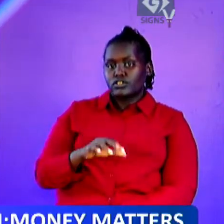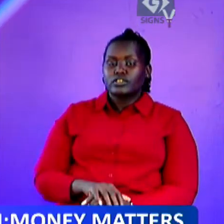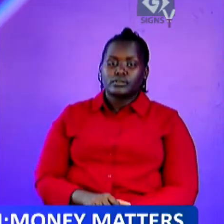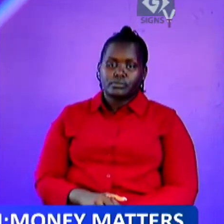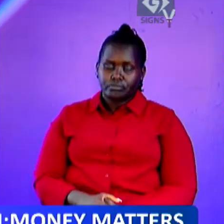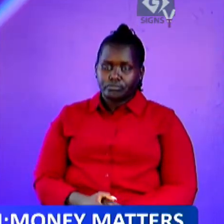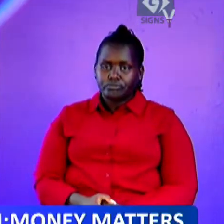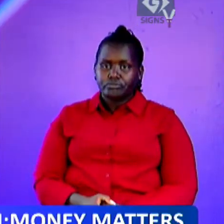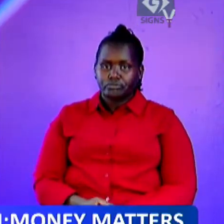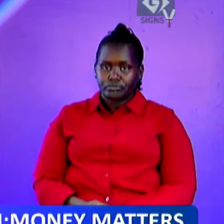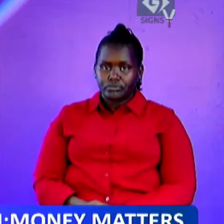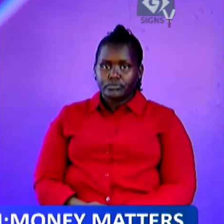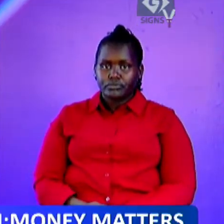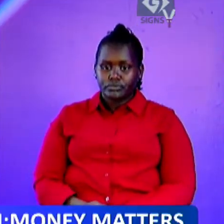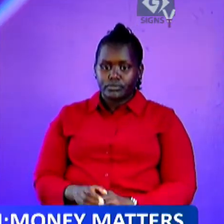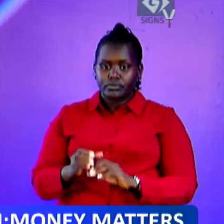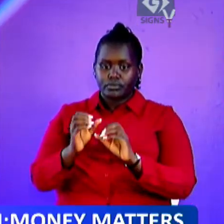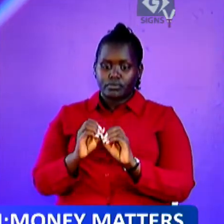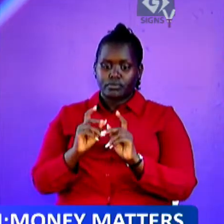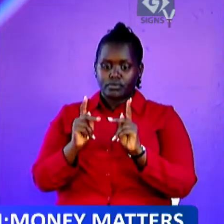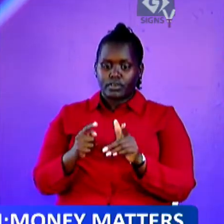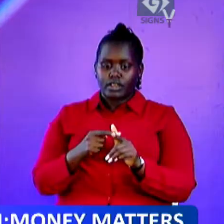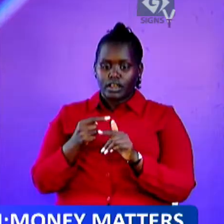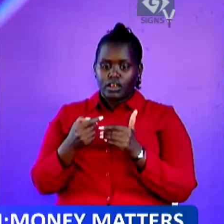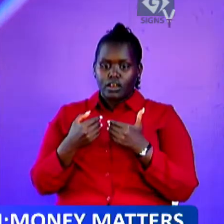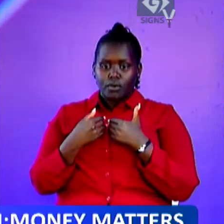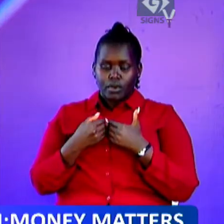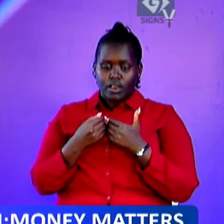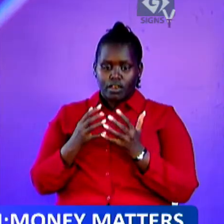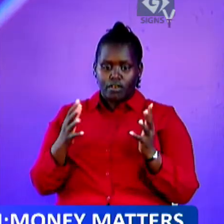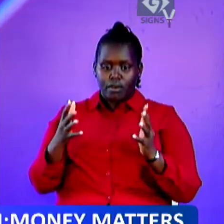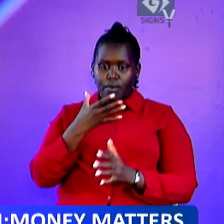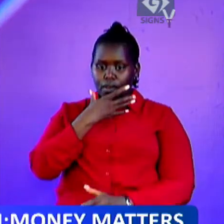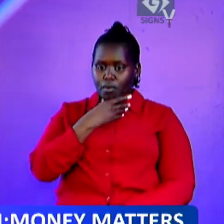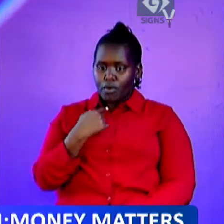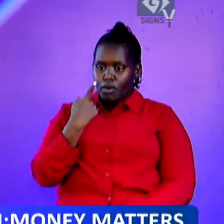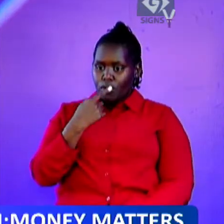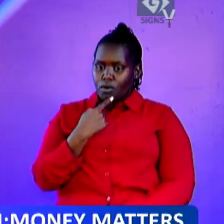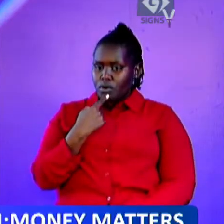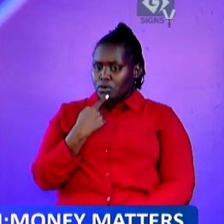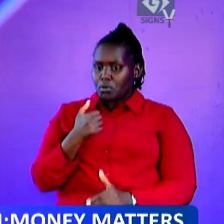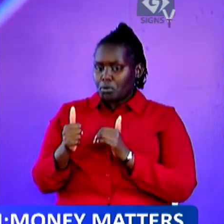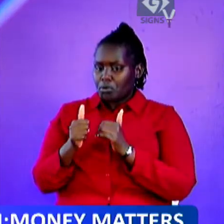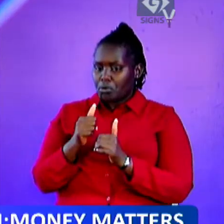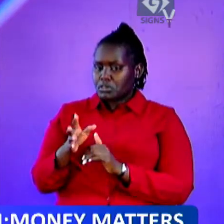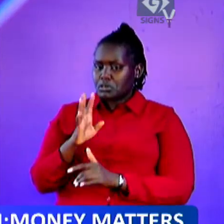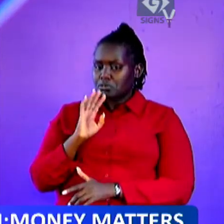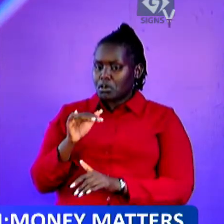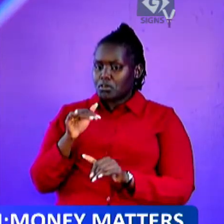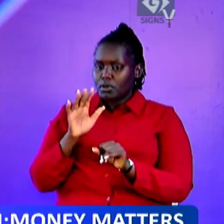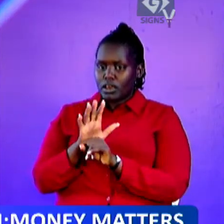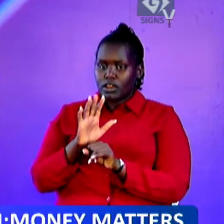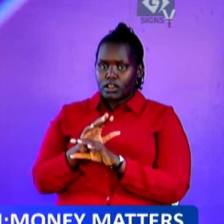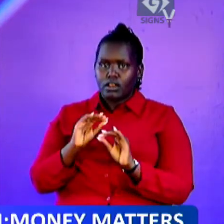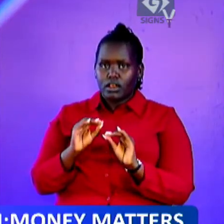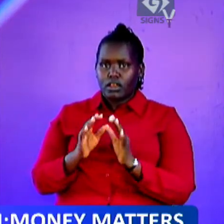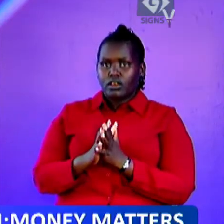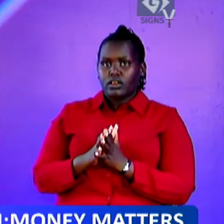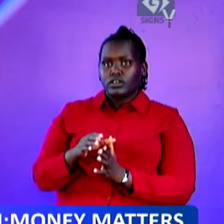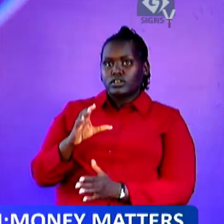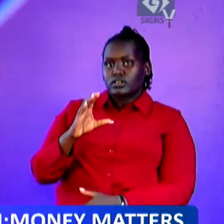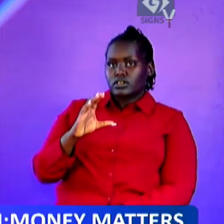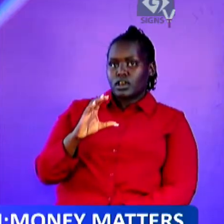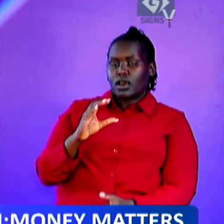inflation. Yeah. All right. Then there is a big boy that rarely is spoken about, and is commercial paper.